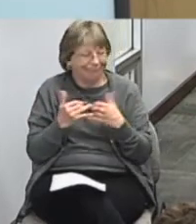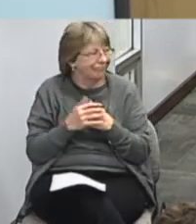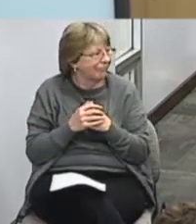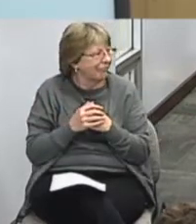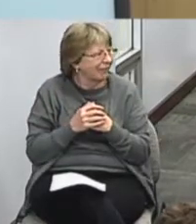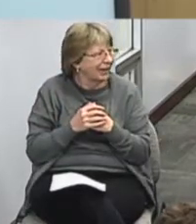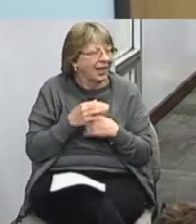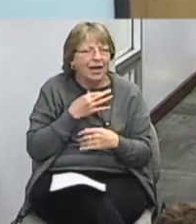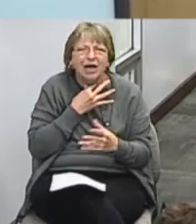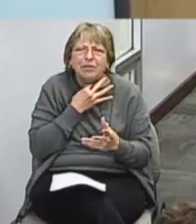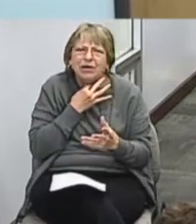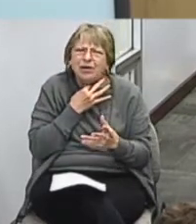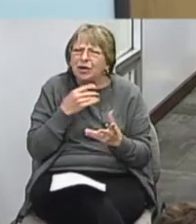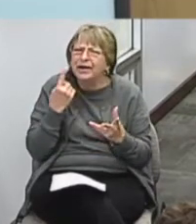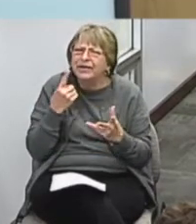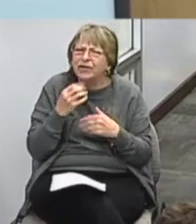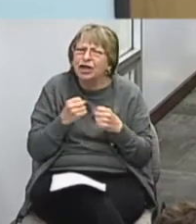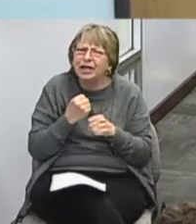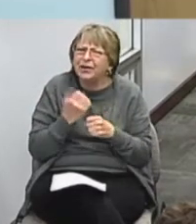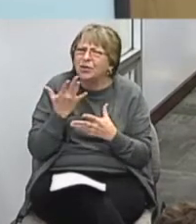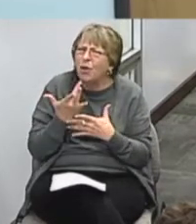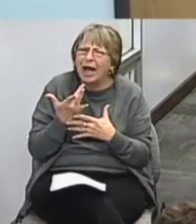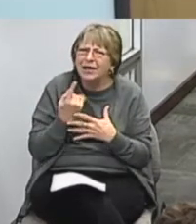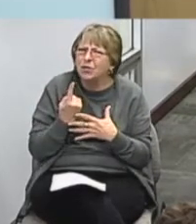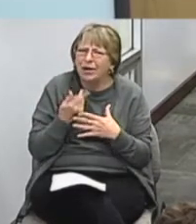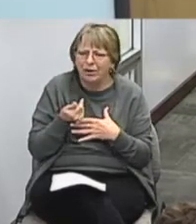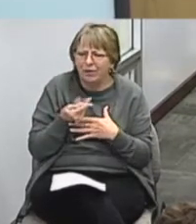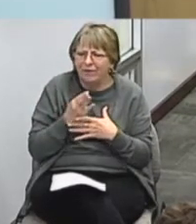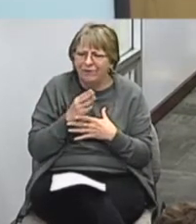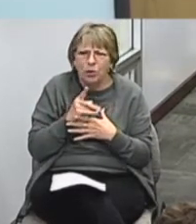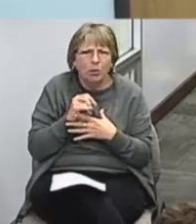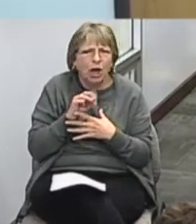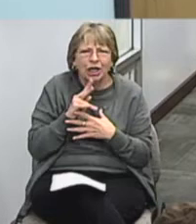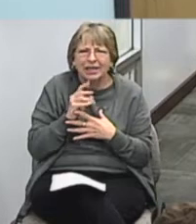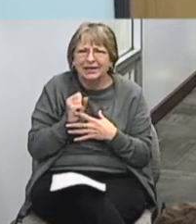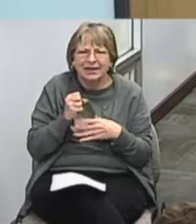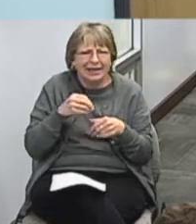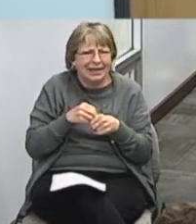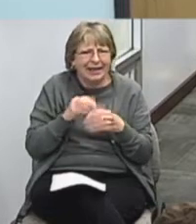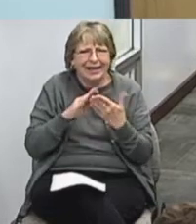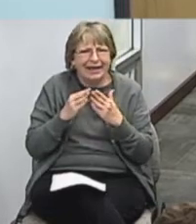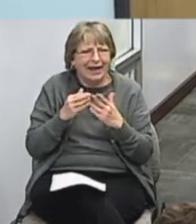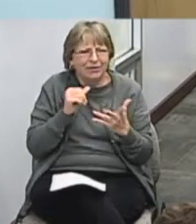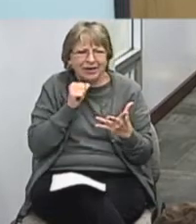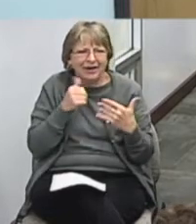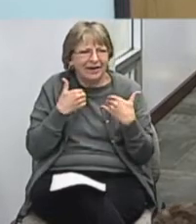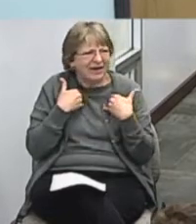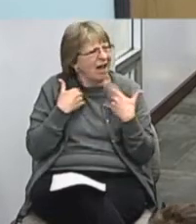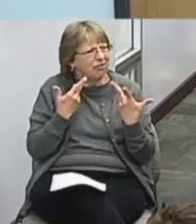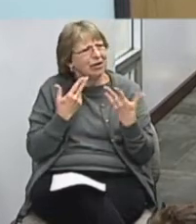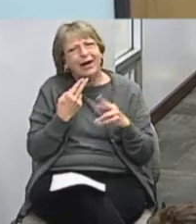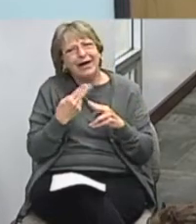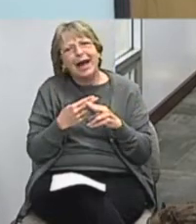I've wondered for years, though, why it's one of the few parks in town that doesn't really have a name that